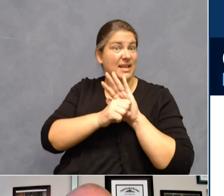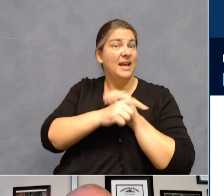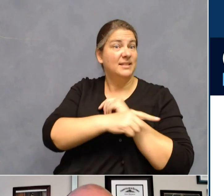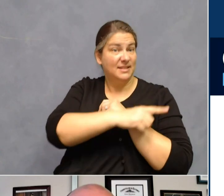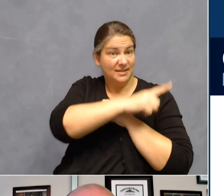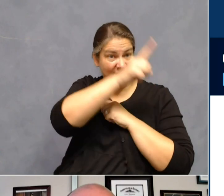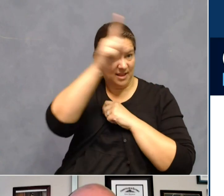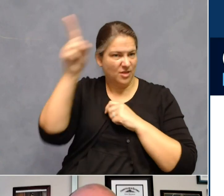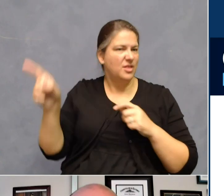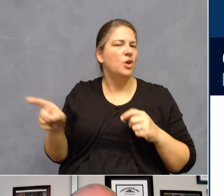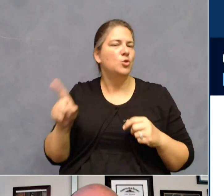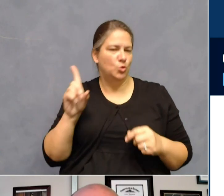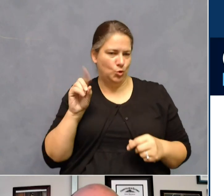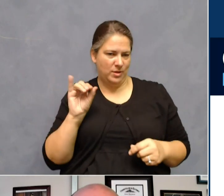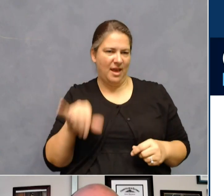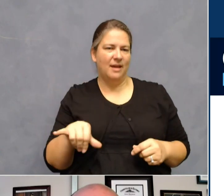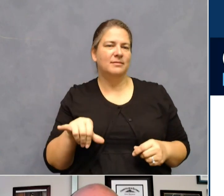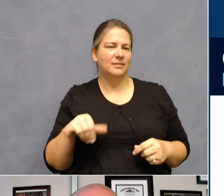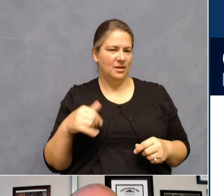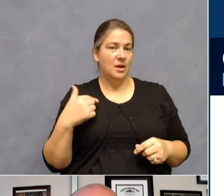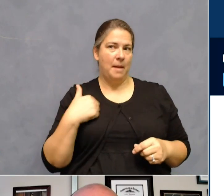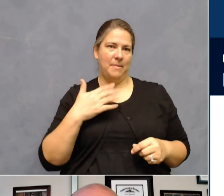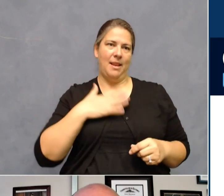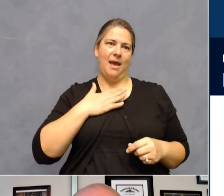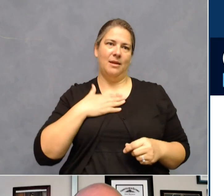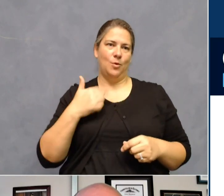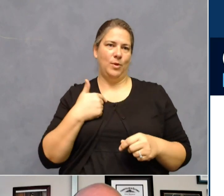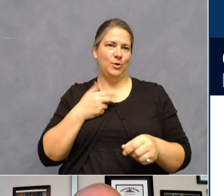if we go to the last slide, James.